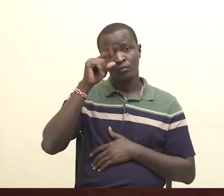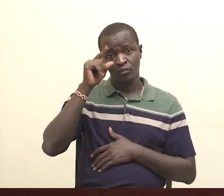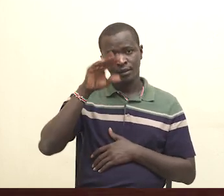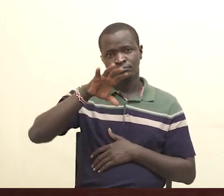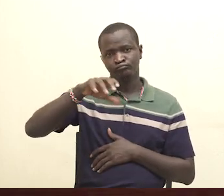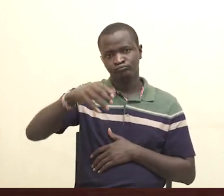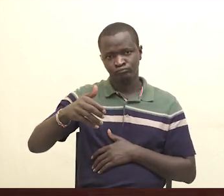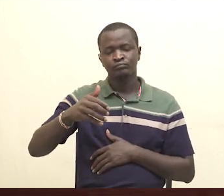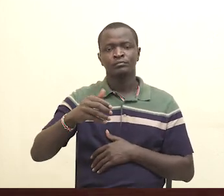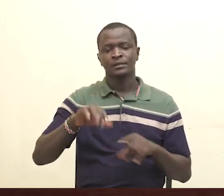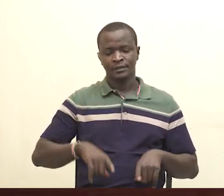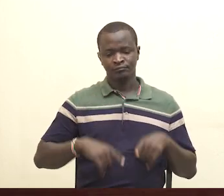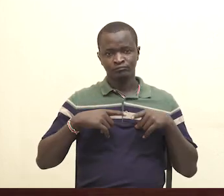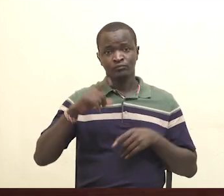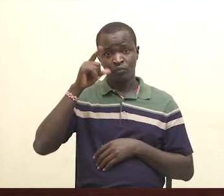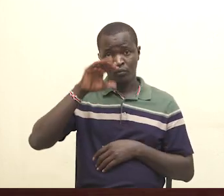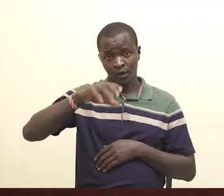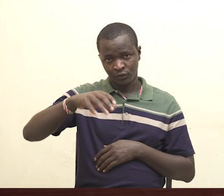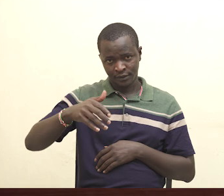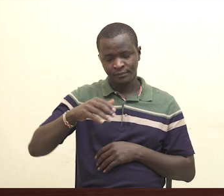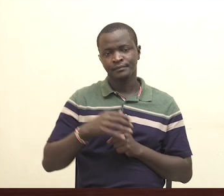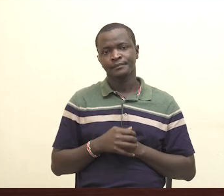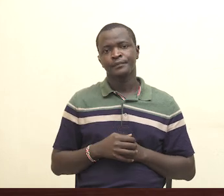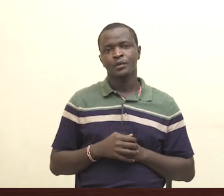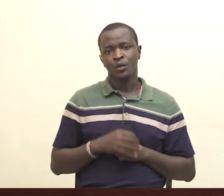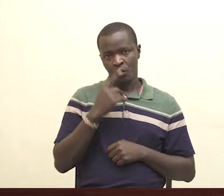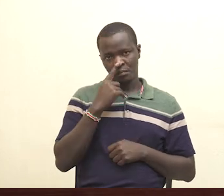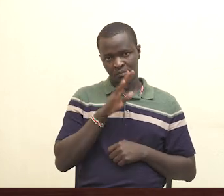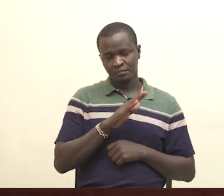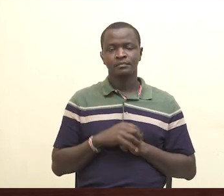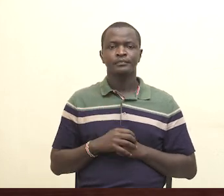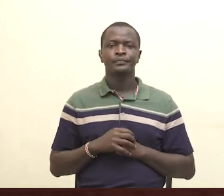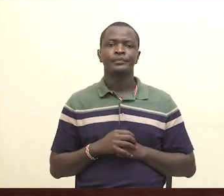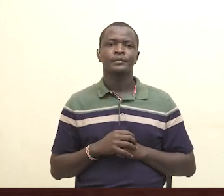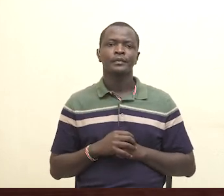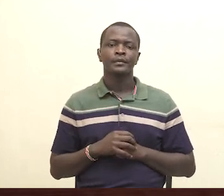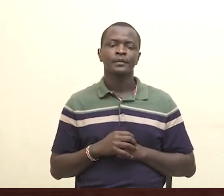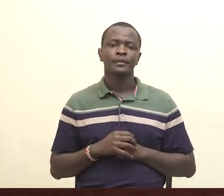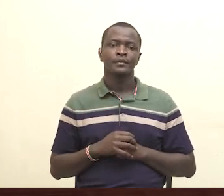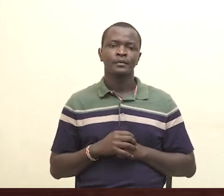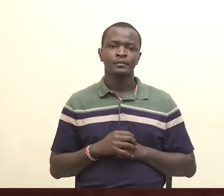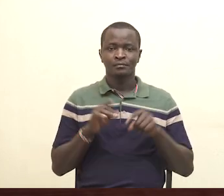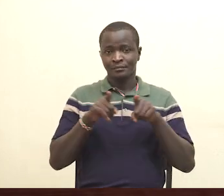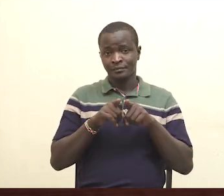and I'm coming from Mombasa County. I live in Mombasa County, Jomvu Sub-County,